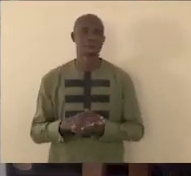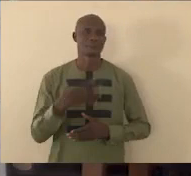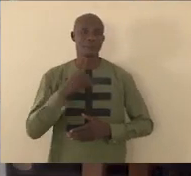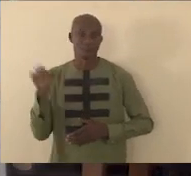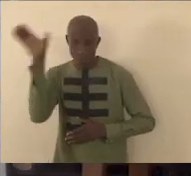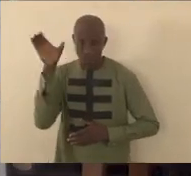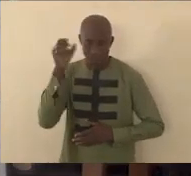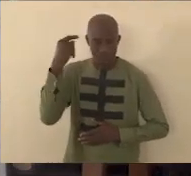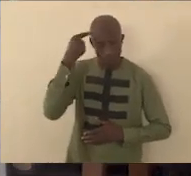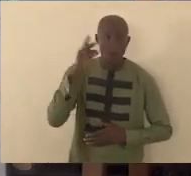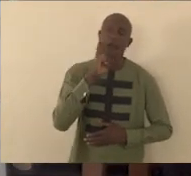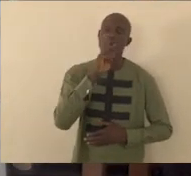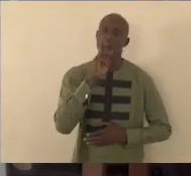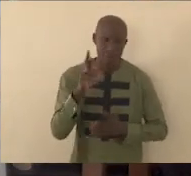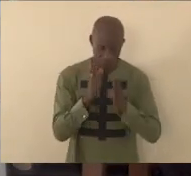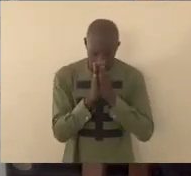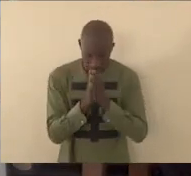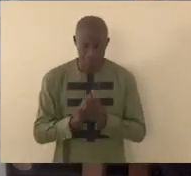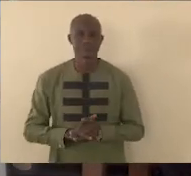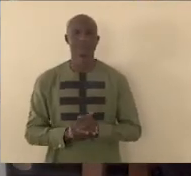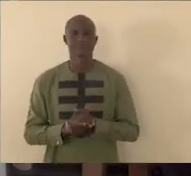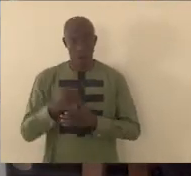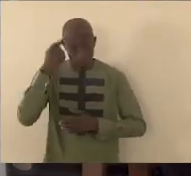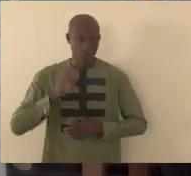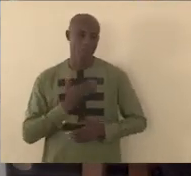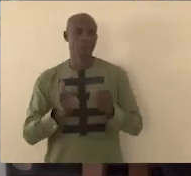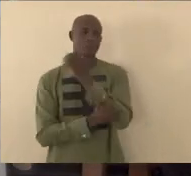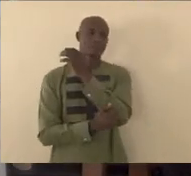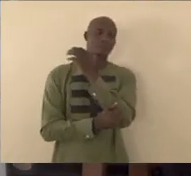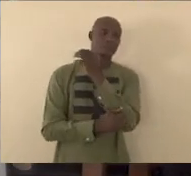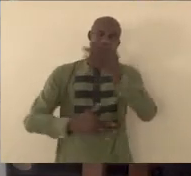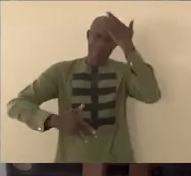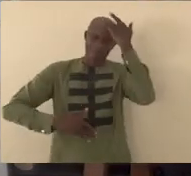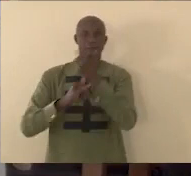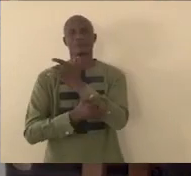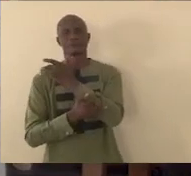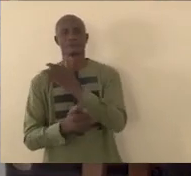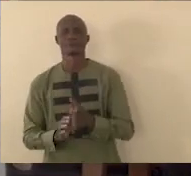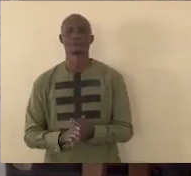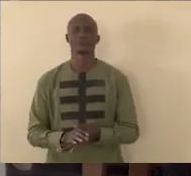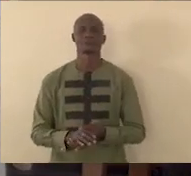and seek her intercession for our country, our ailing country,